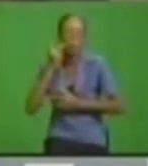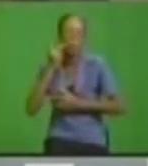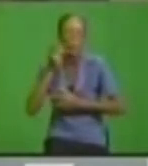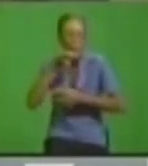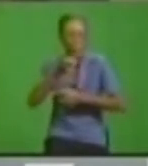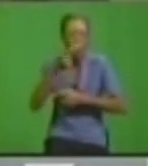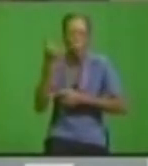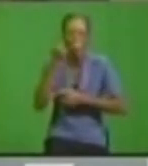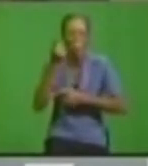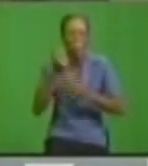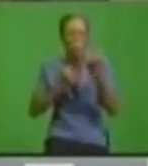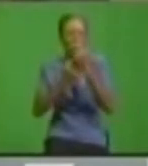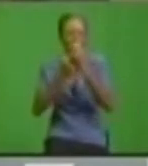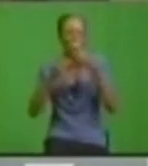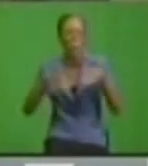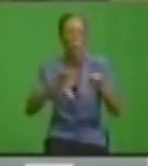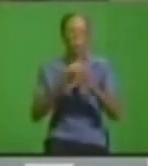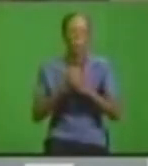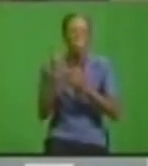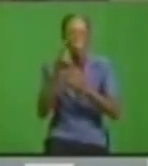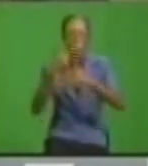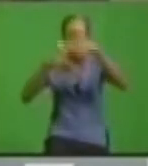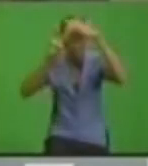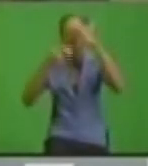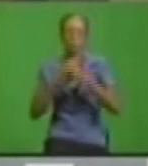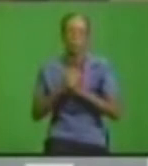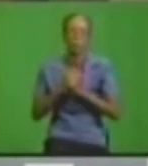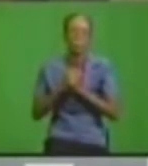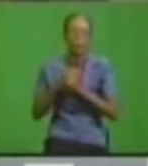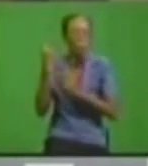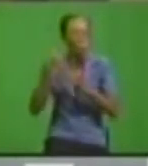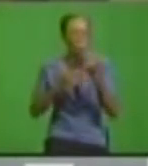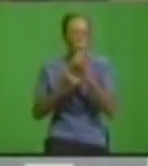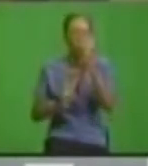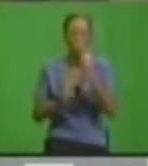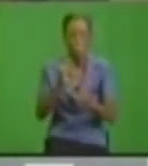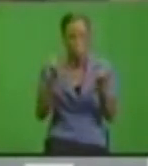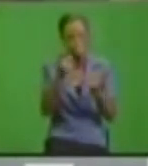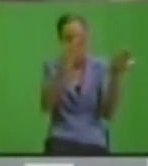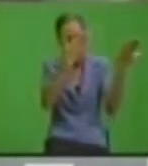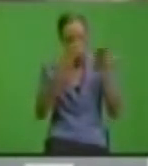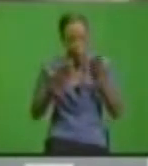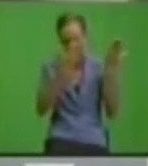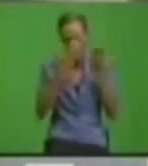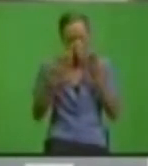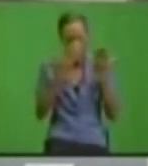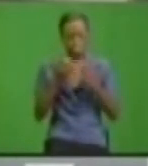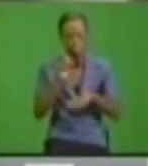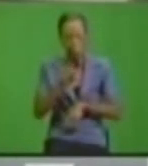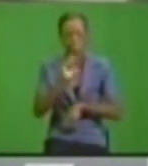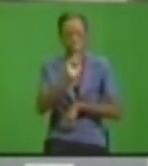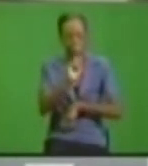visionary, and a statesman. And in your moment of deep grief, I urge you all